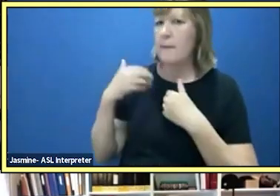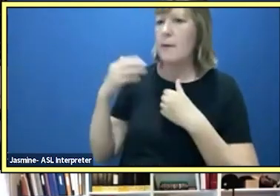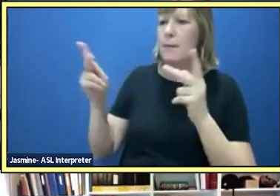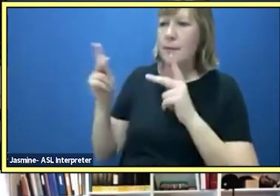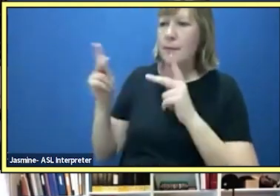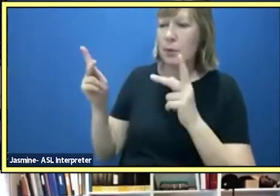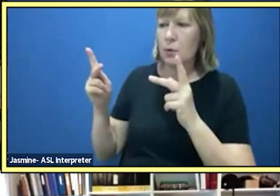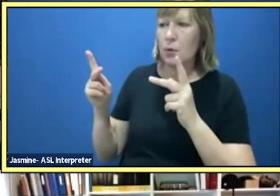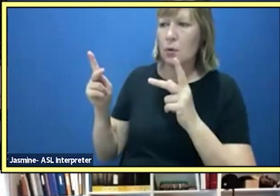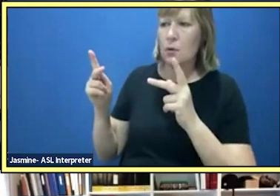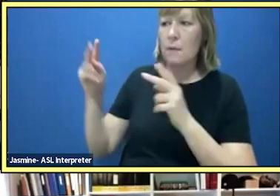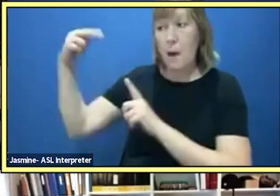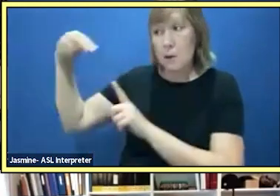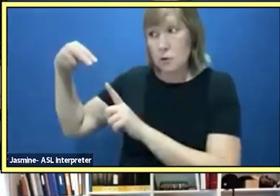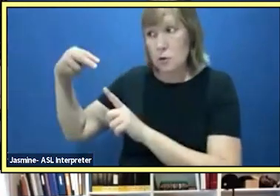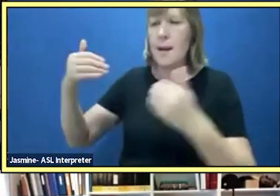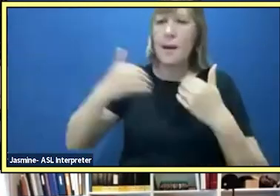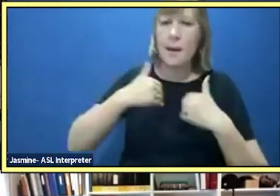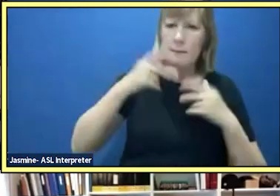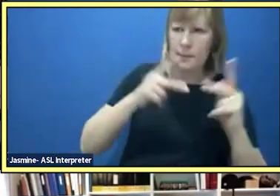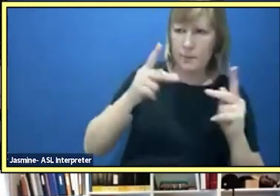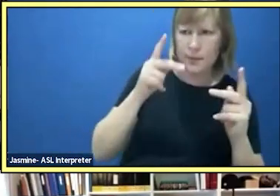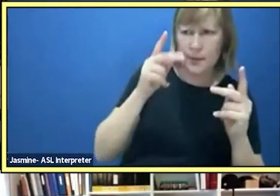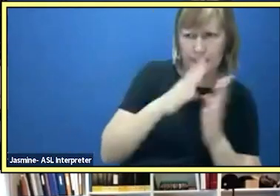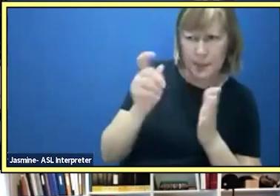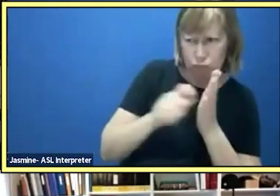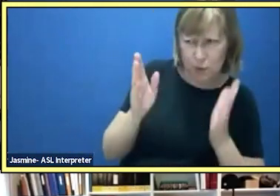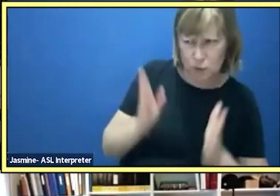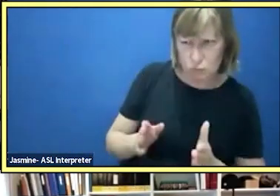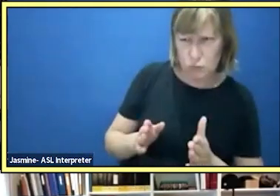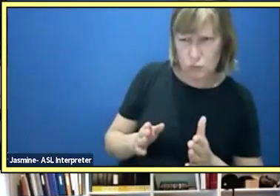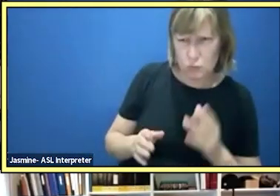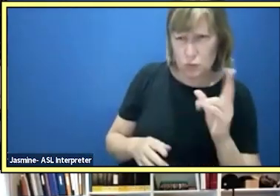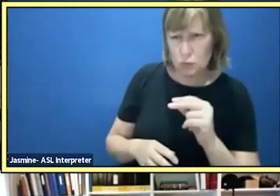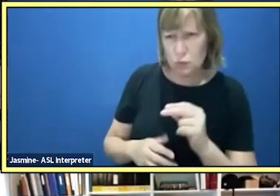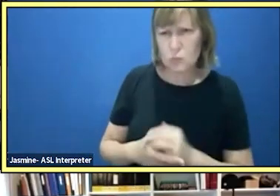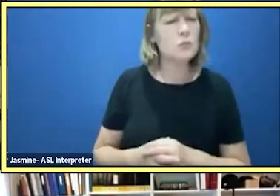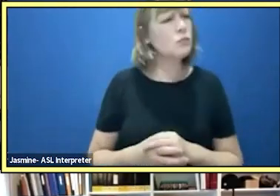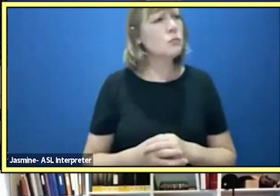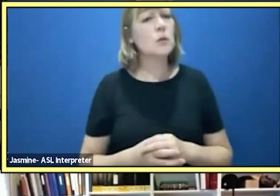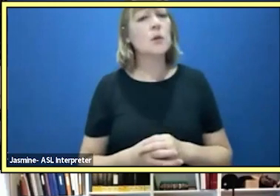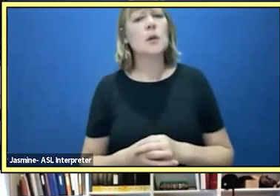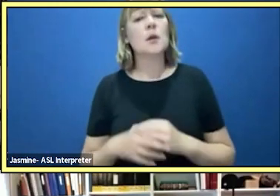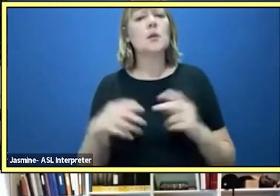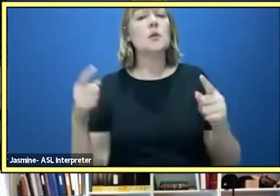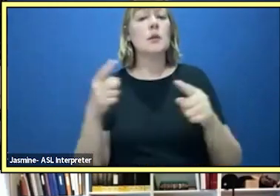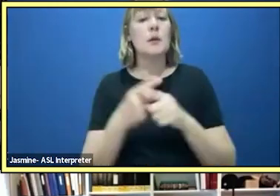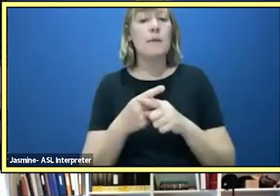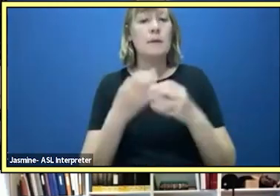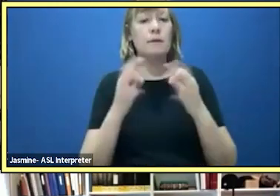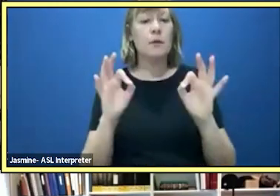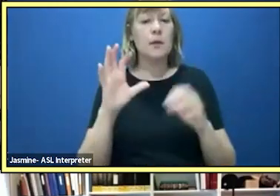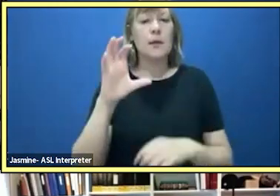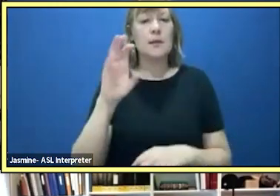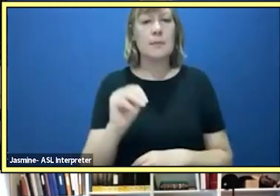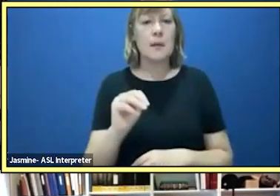No? The case management organization could have different people that do the different